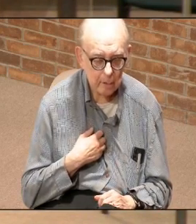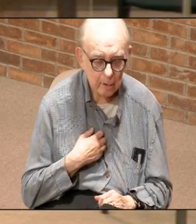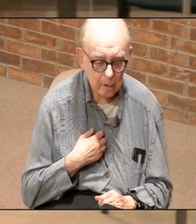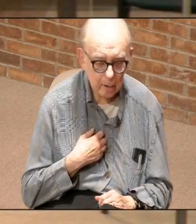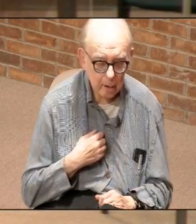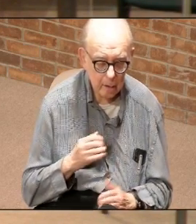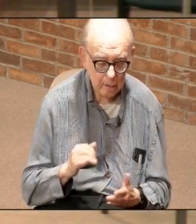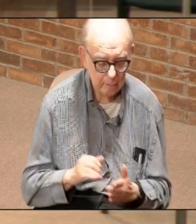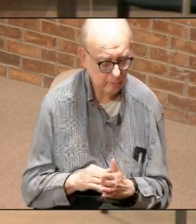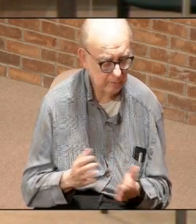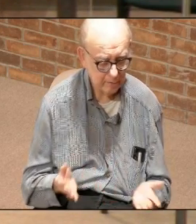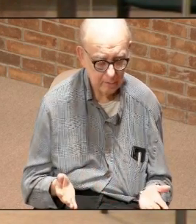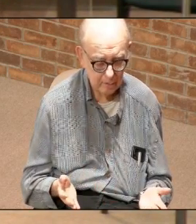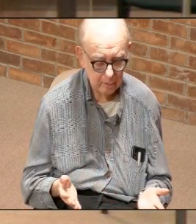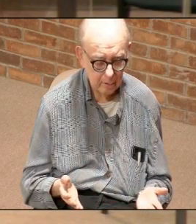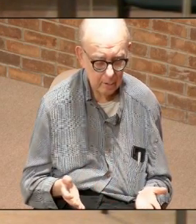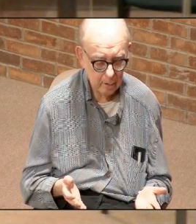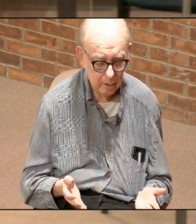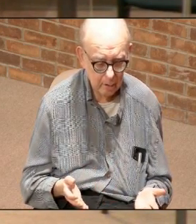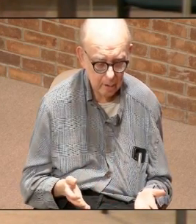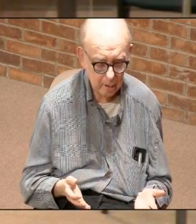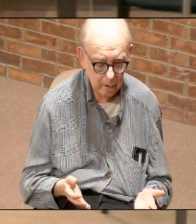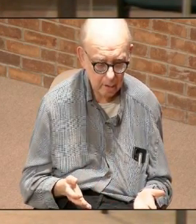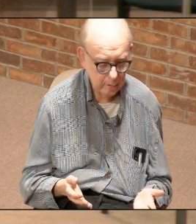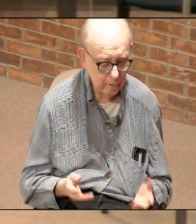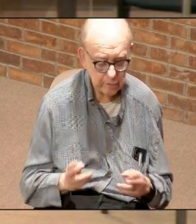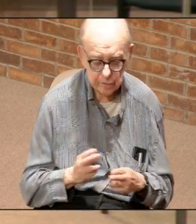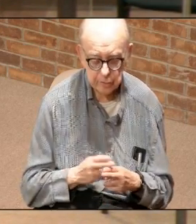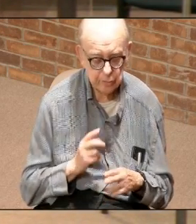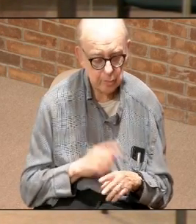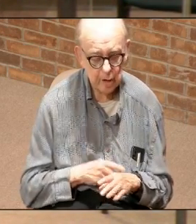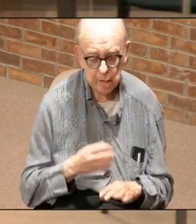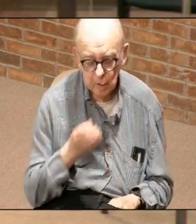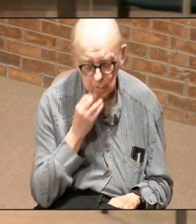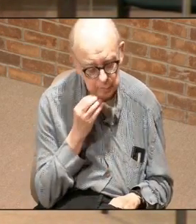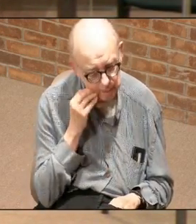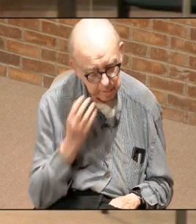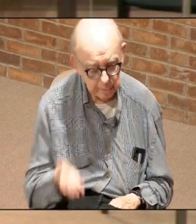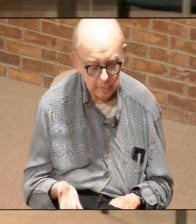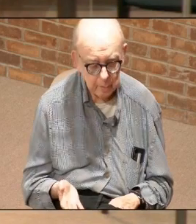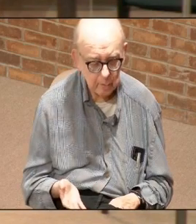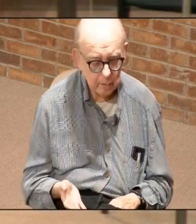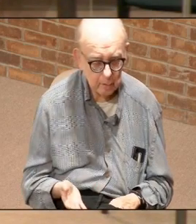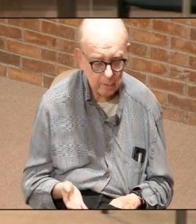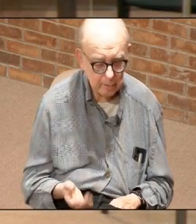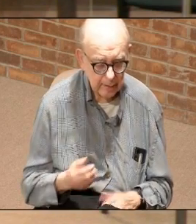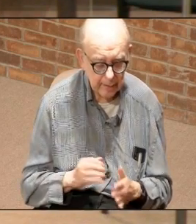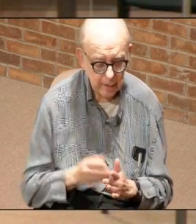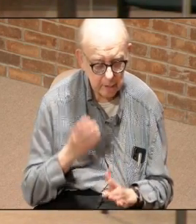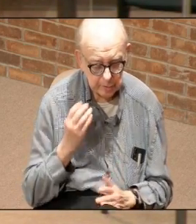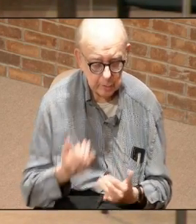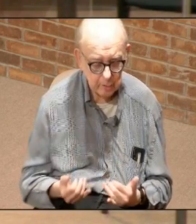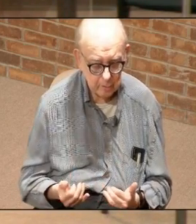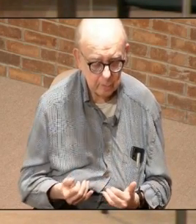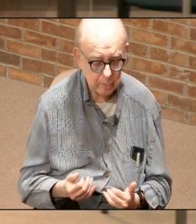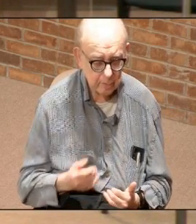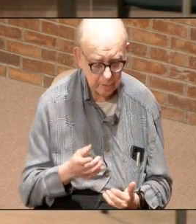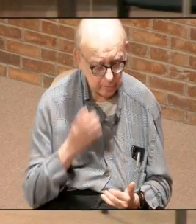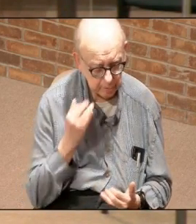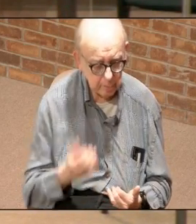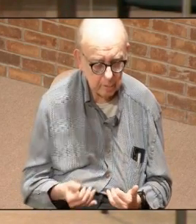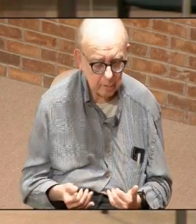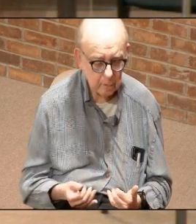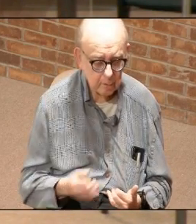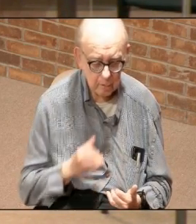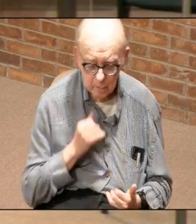This is just, the song said, this is just a temporary home that I'm going through, that you're going through.